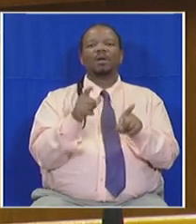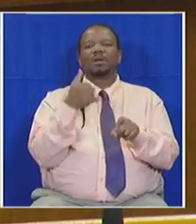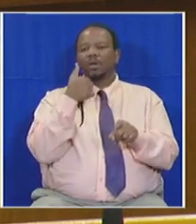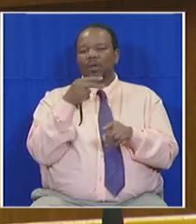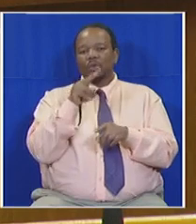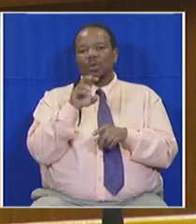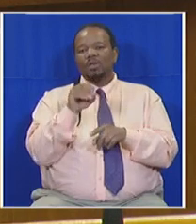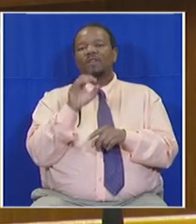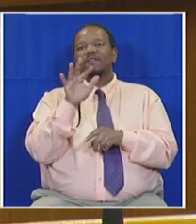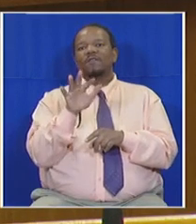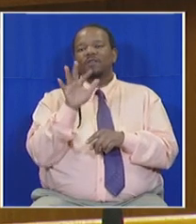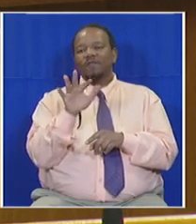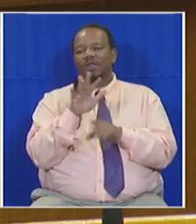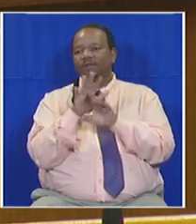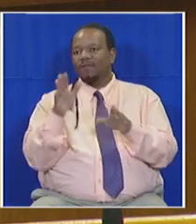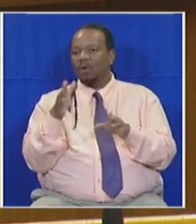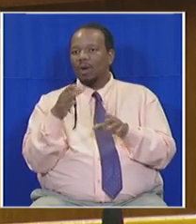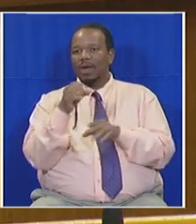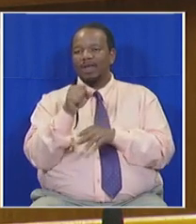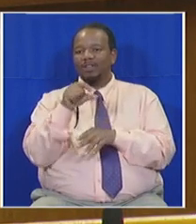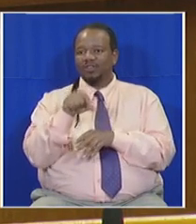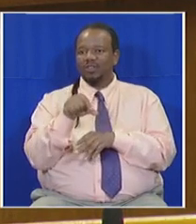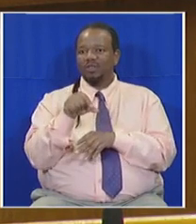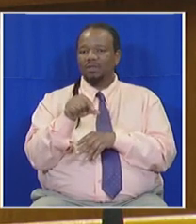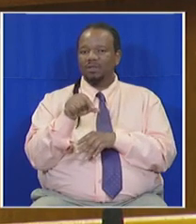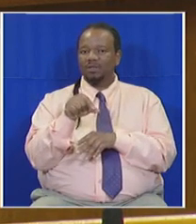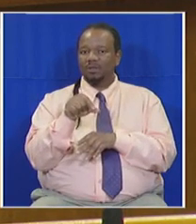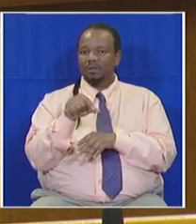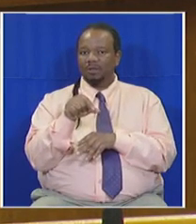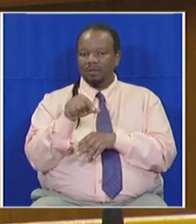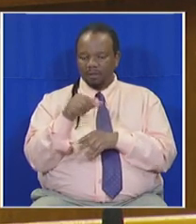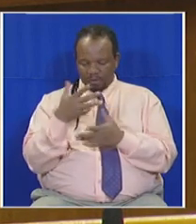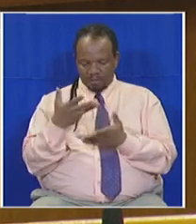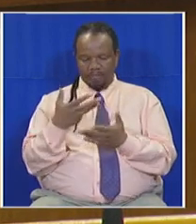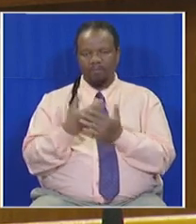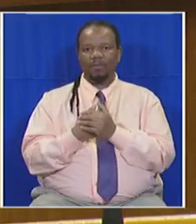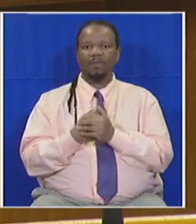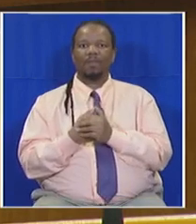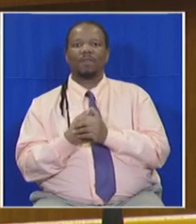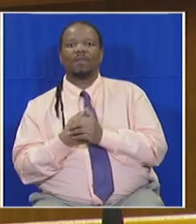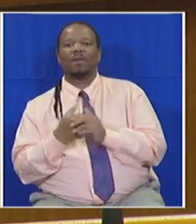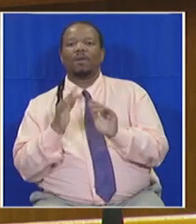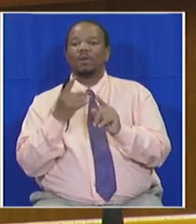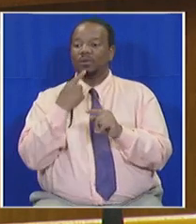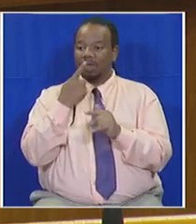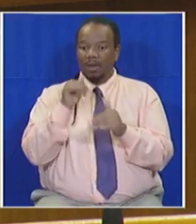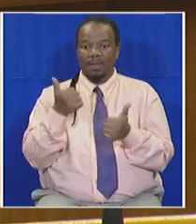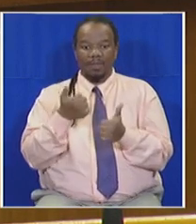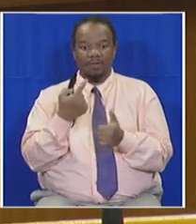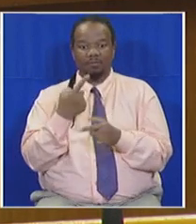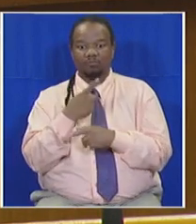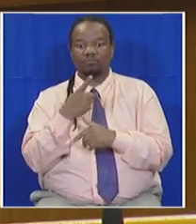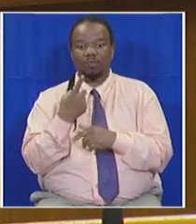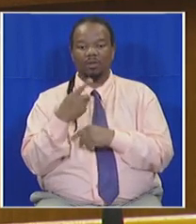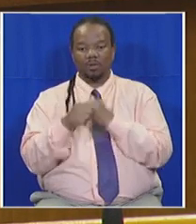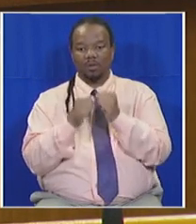Sustainable Development Goals, which recognizes the importance of the role of cities during this century, with SDG